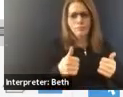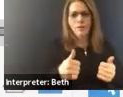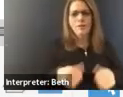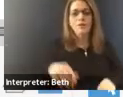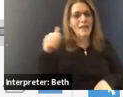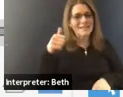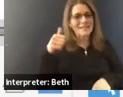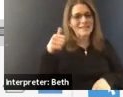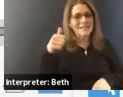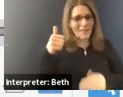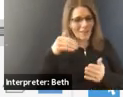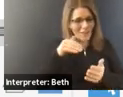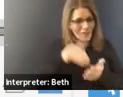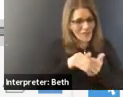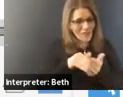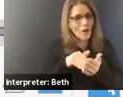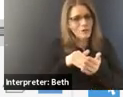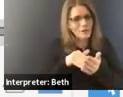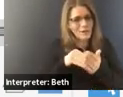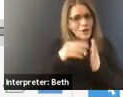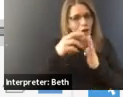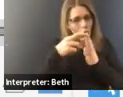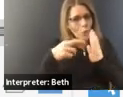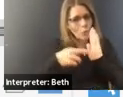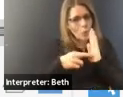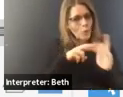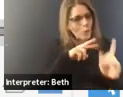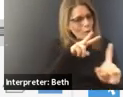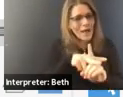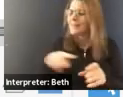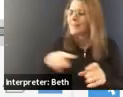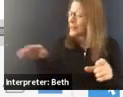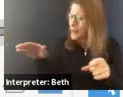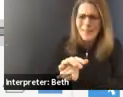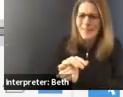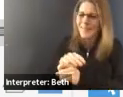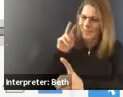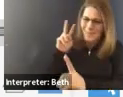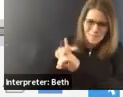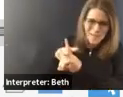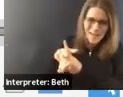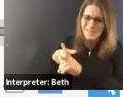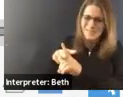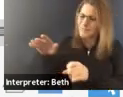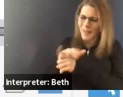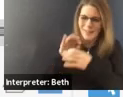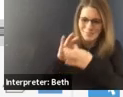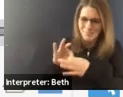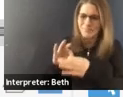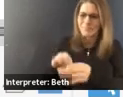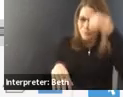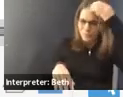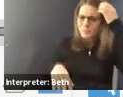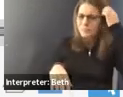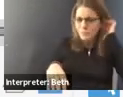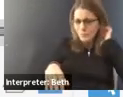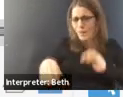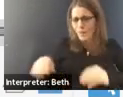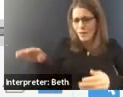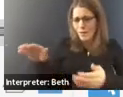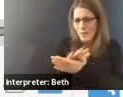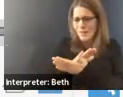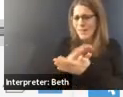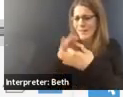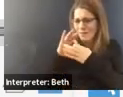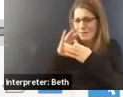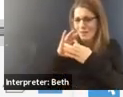here? The 10,000 hour rule? Applies. You don't show up. No, it totally applies. Sketch by